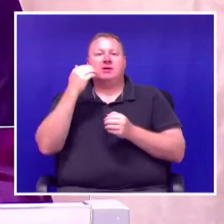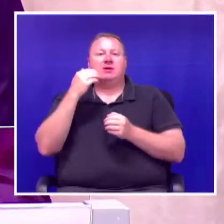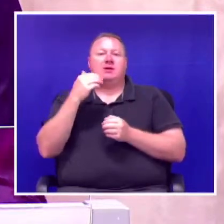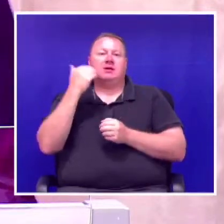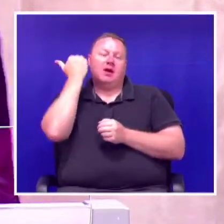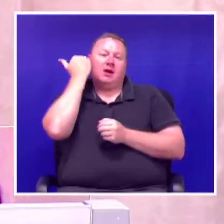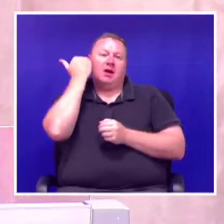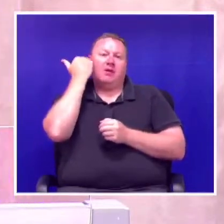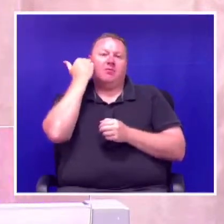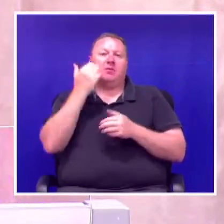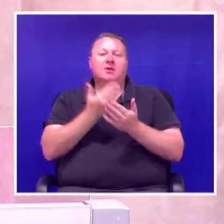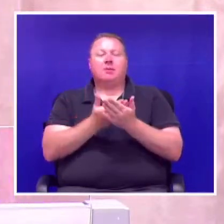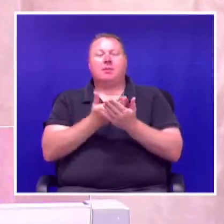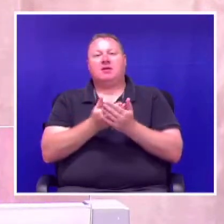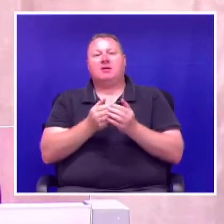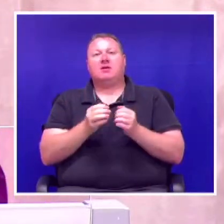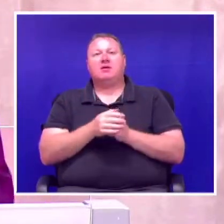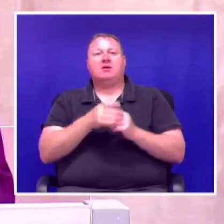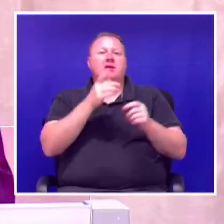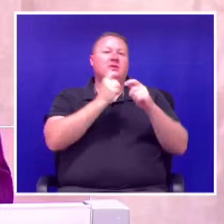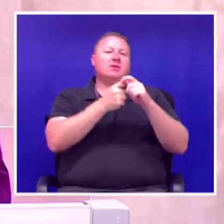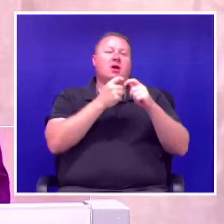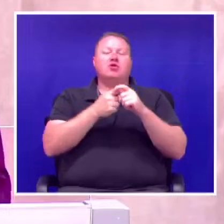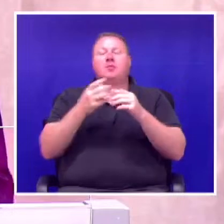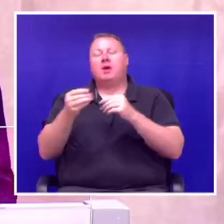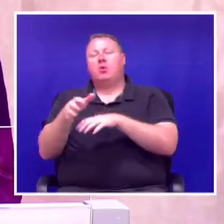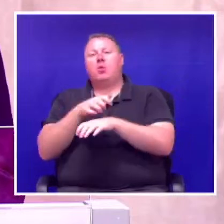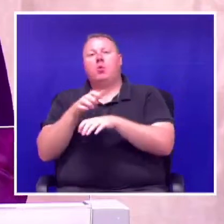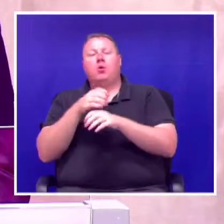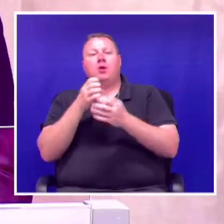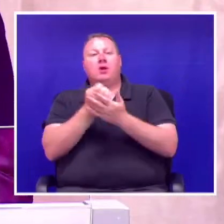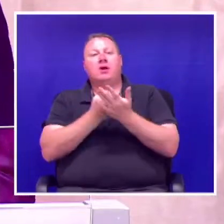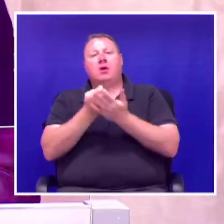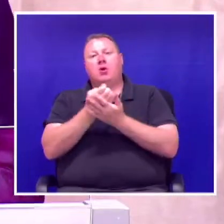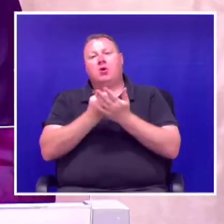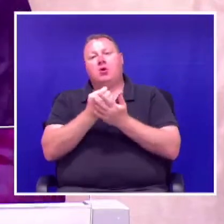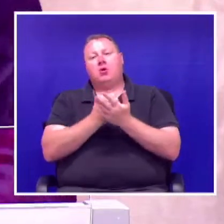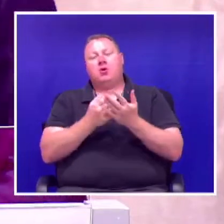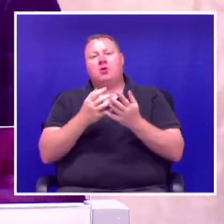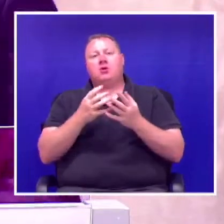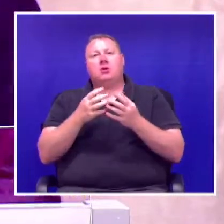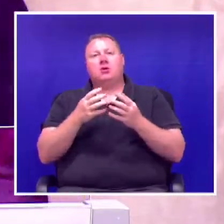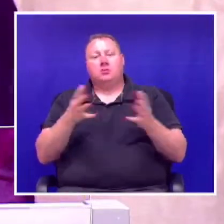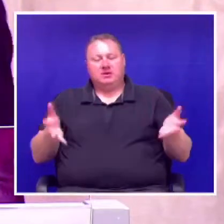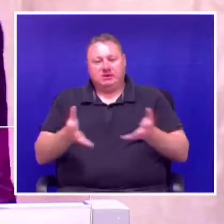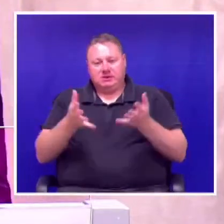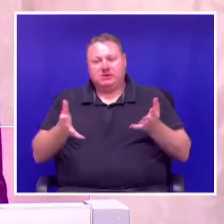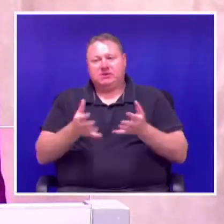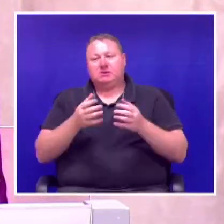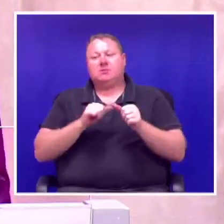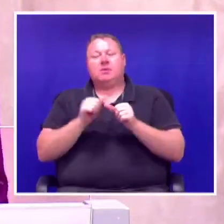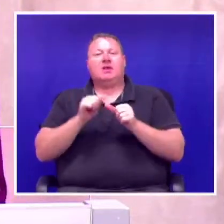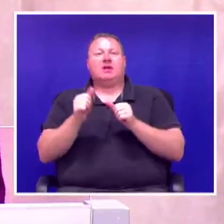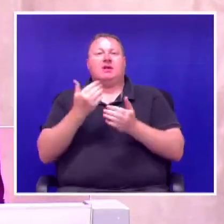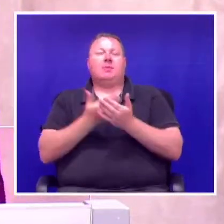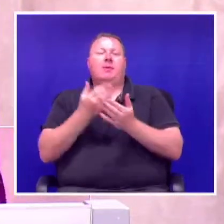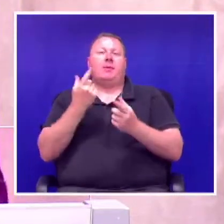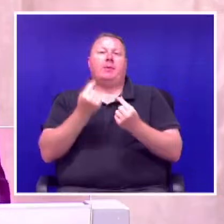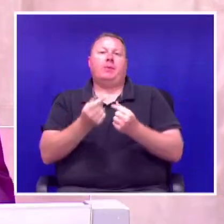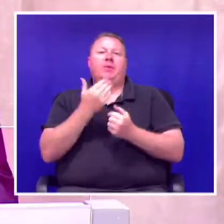for township and rural economies to thrive. Thank you very much, Deputy